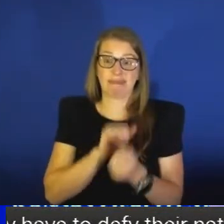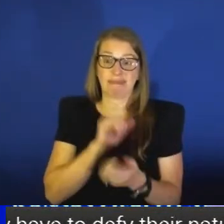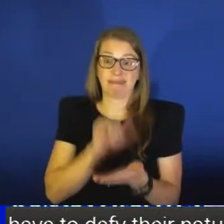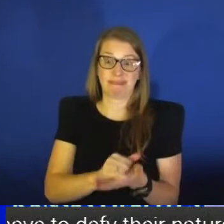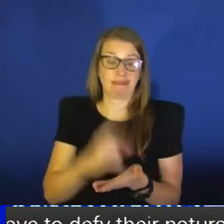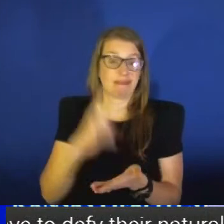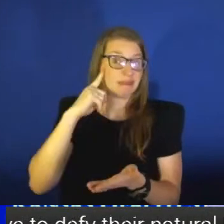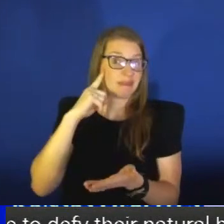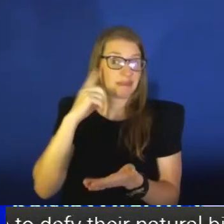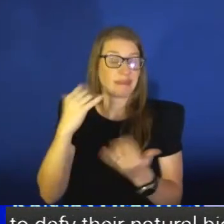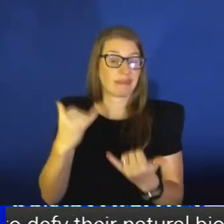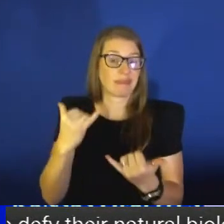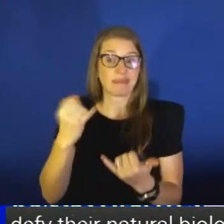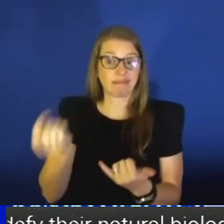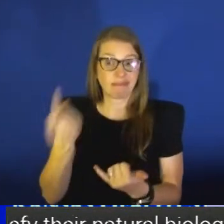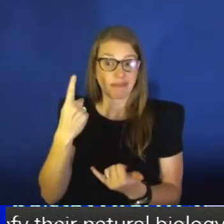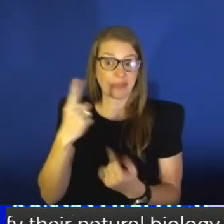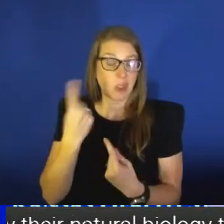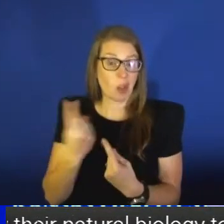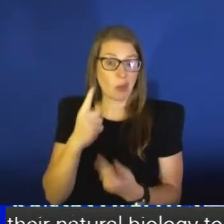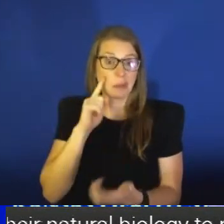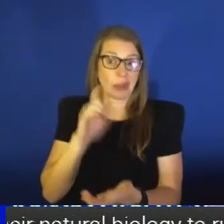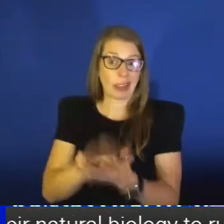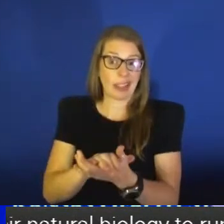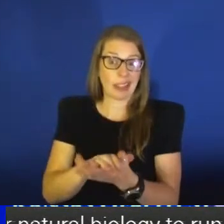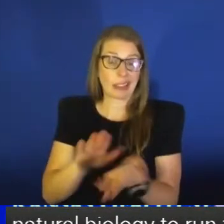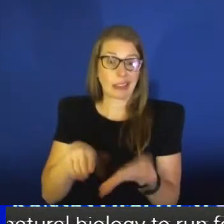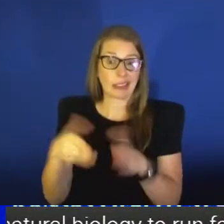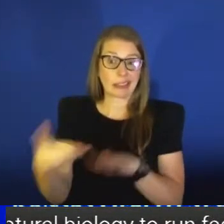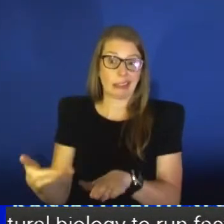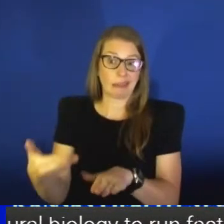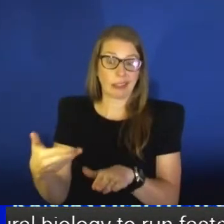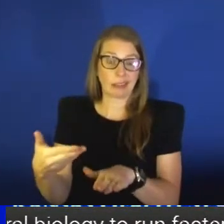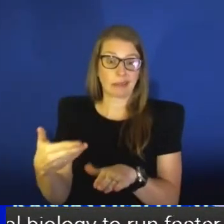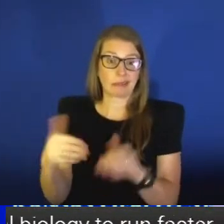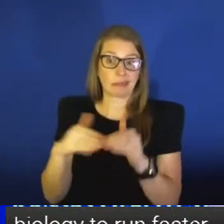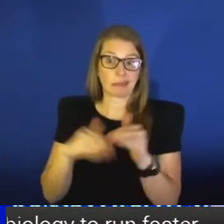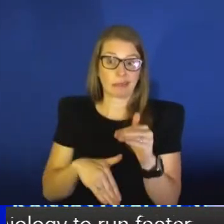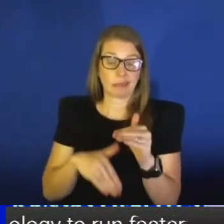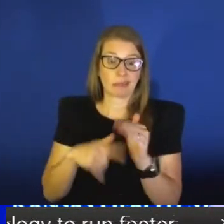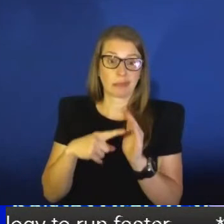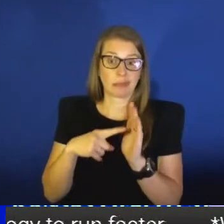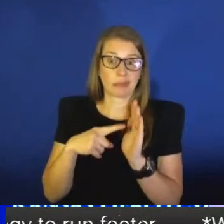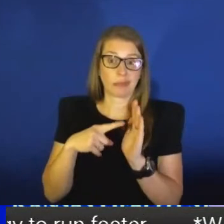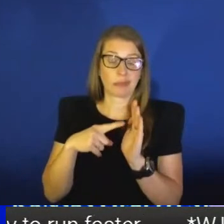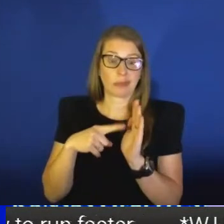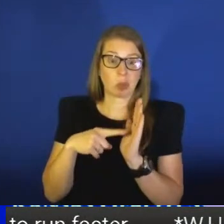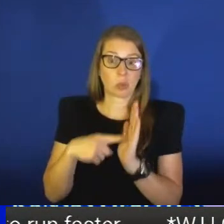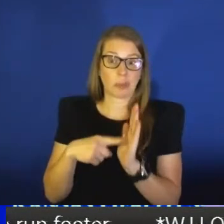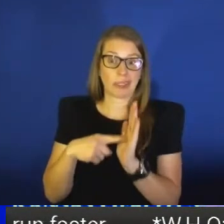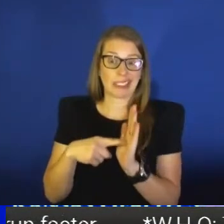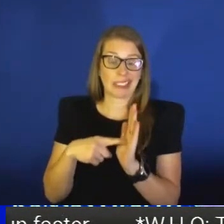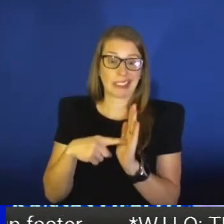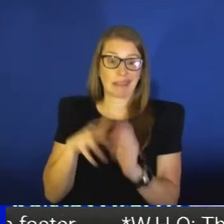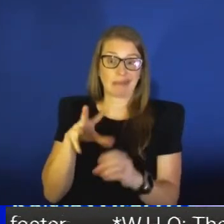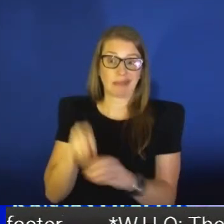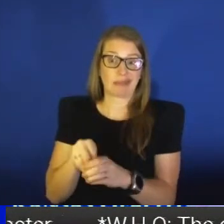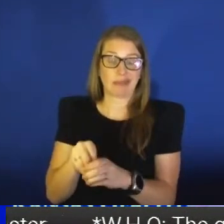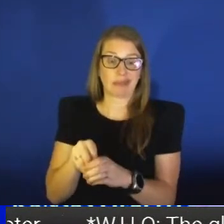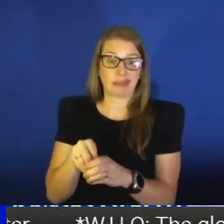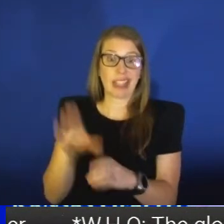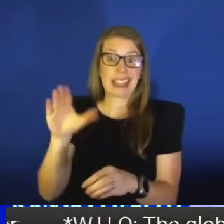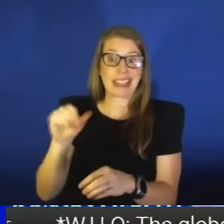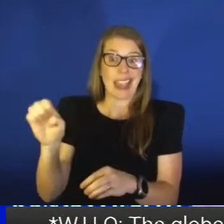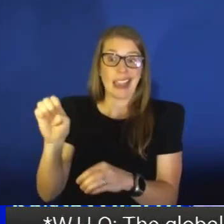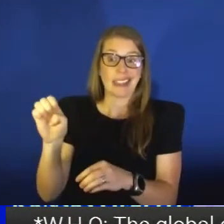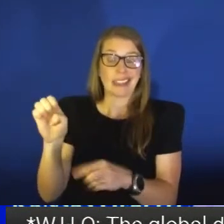understand, and we've always believed this, that the deaths have been underrepresented since the beginning of the pandemic. I think right now we are going to see that more with the cases, just